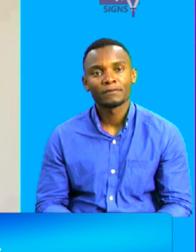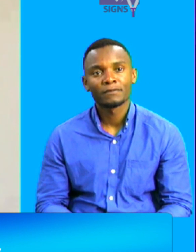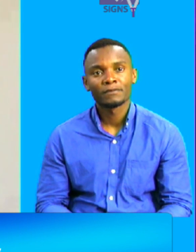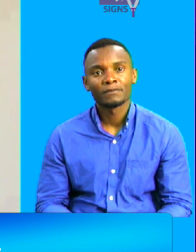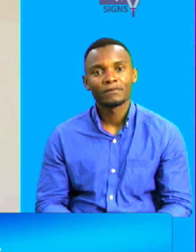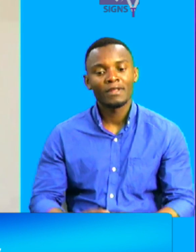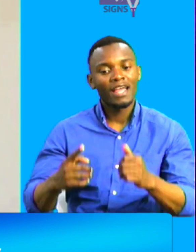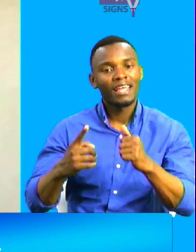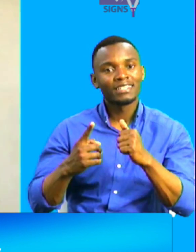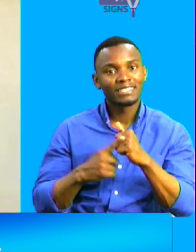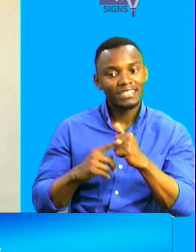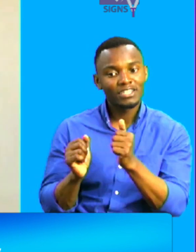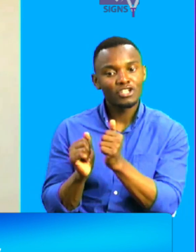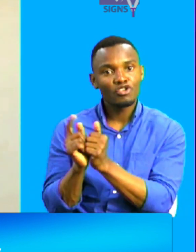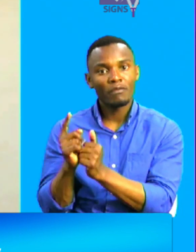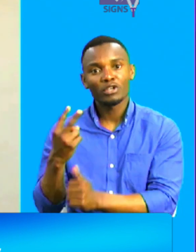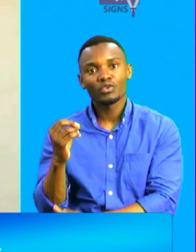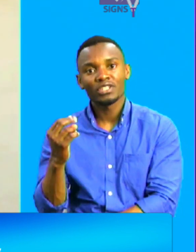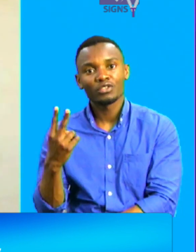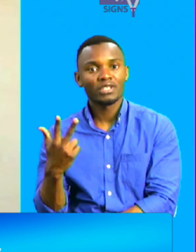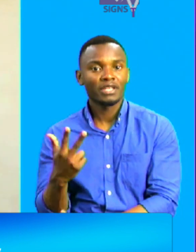6th November 2023.